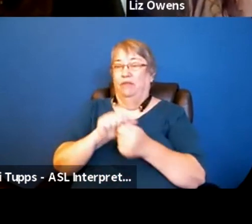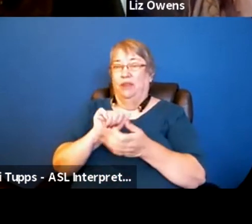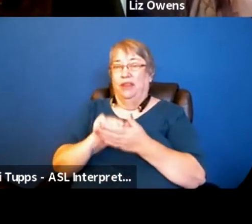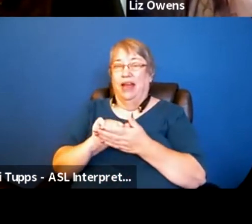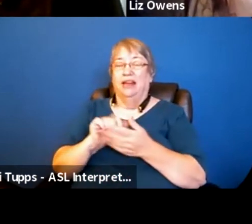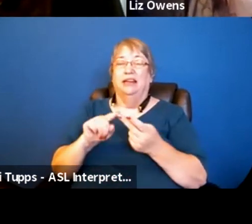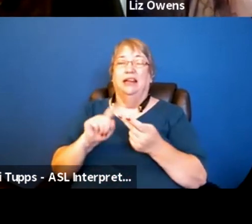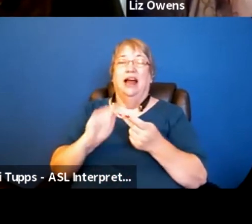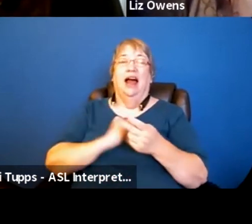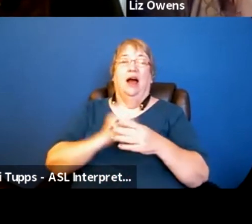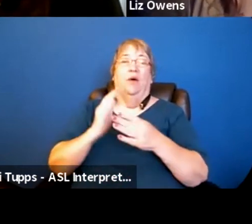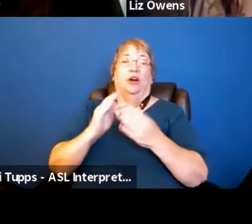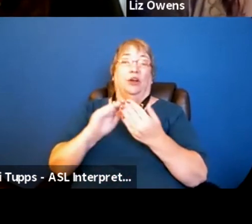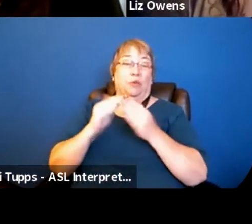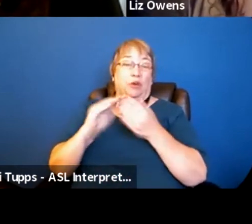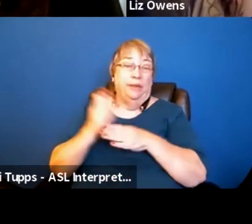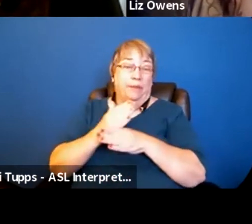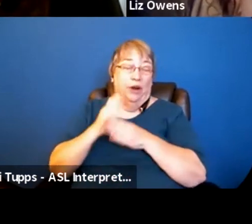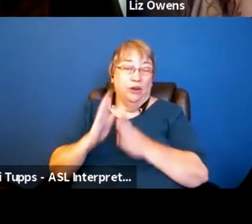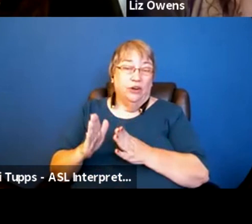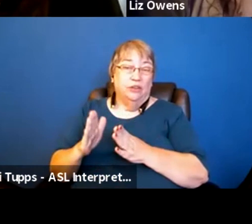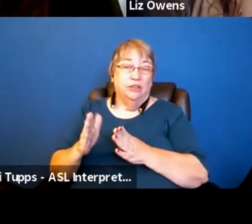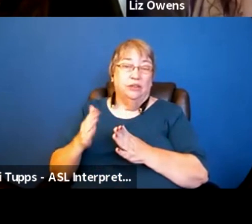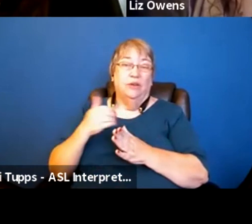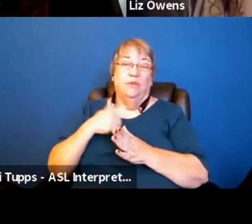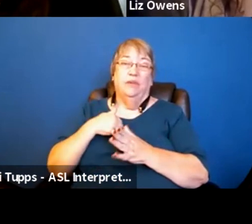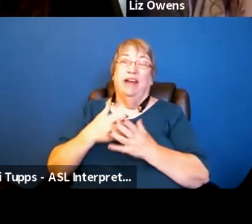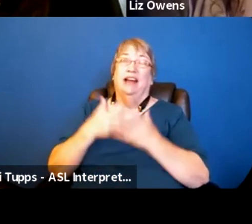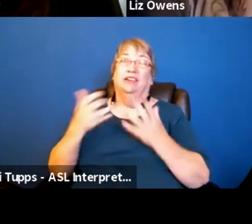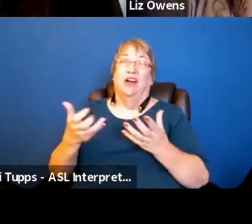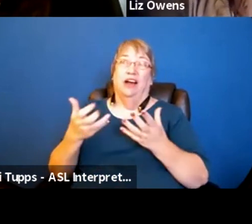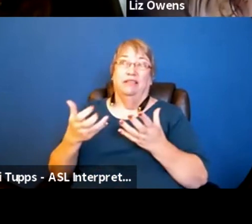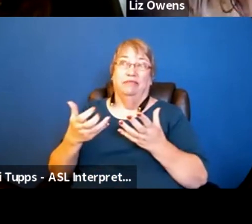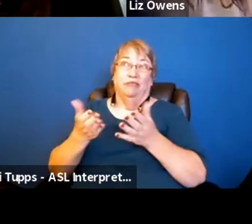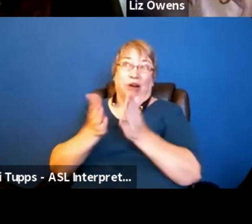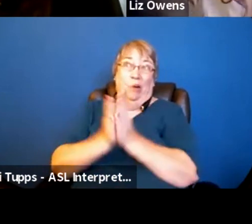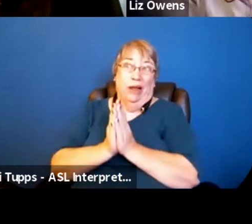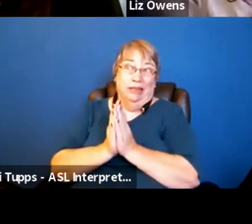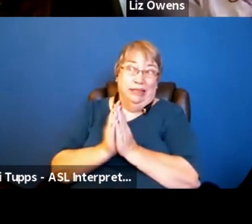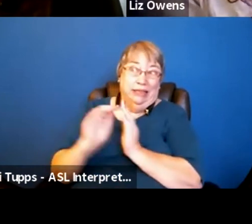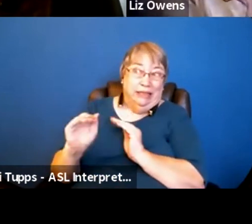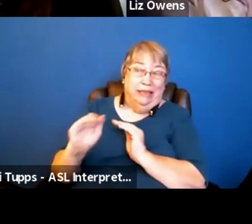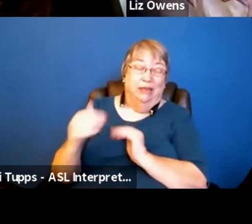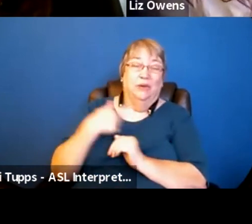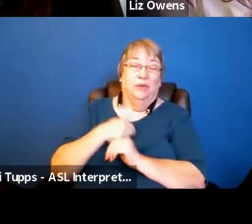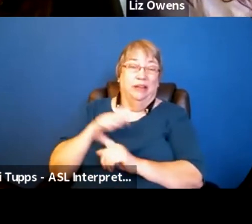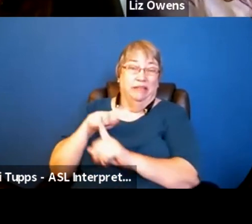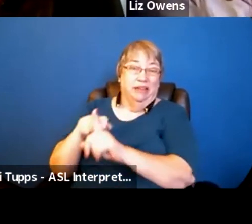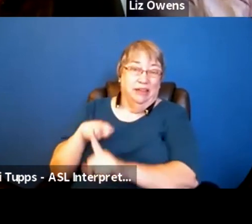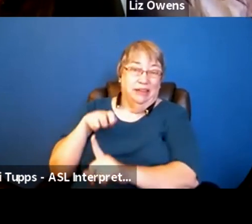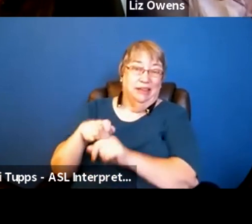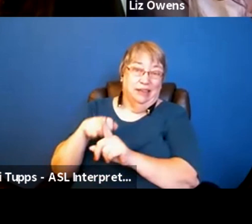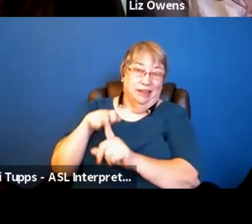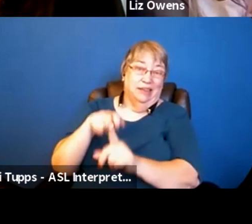that there's been a lot of asks from our community partners over the last several years, and in particular this last